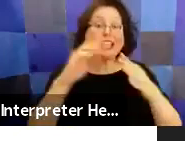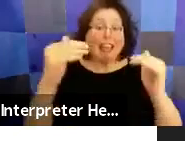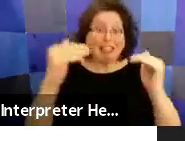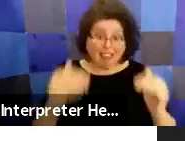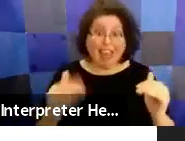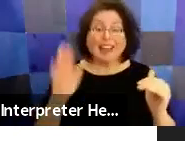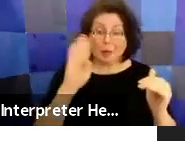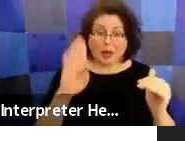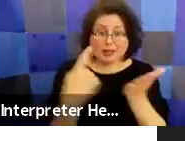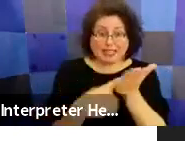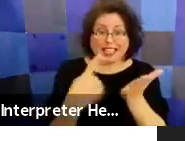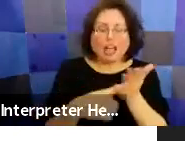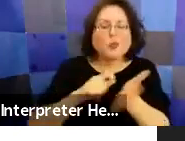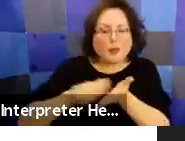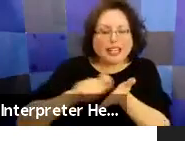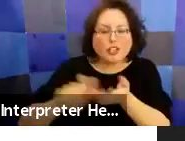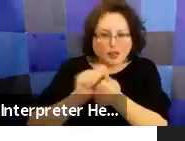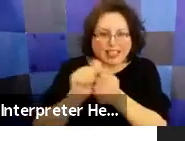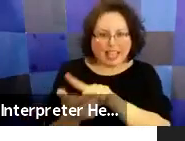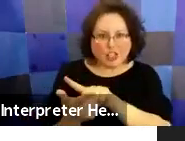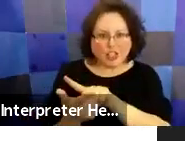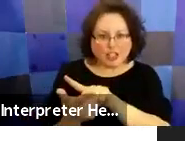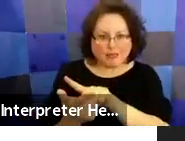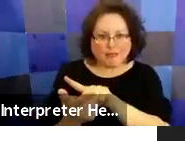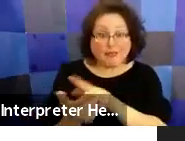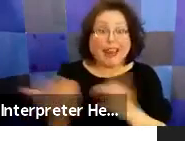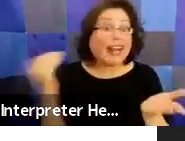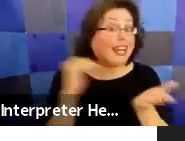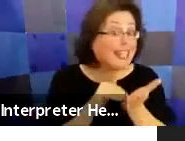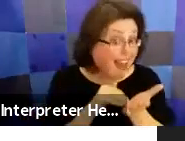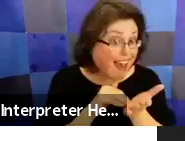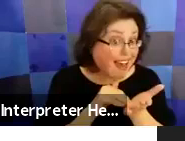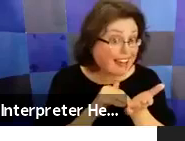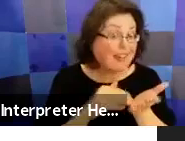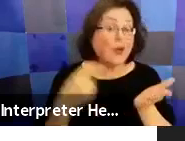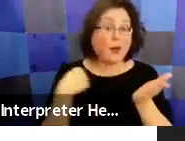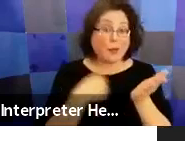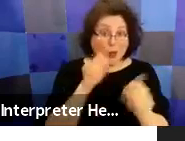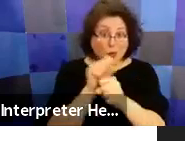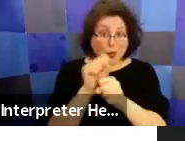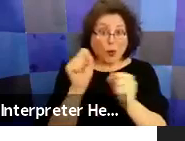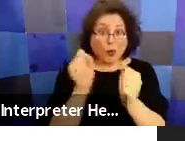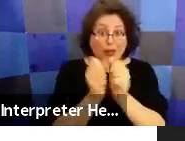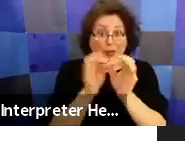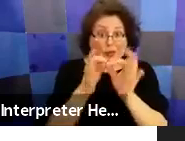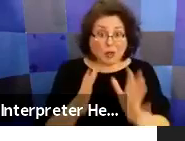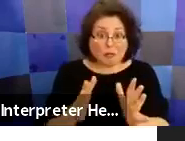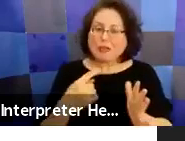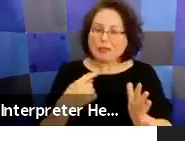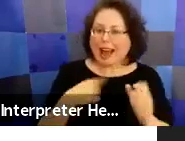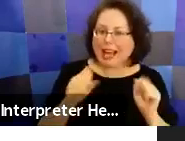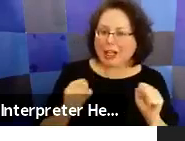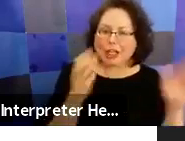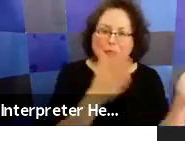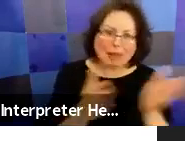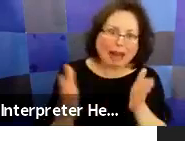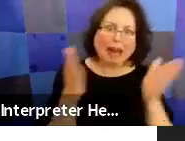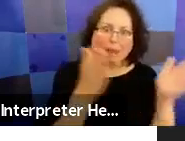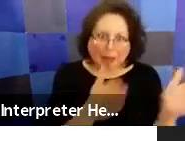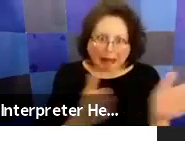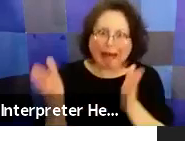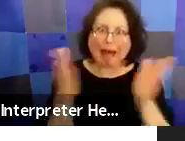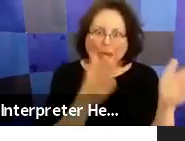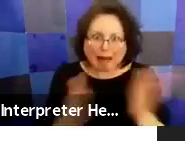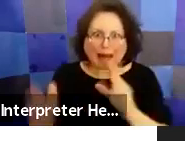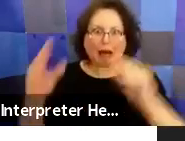little bit about written translation. And again, when it comes to working with interpreters, I could prepare an entire semester long